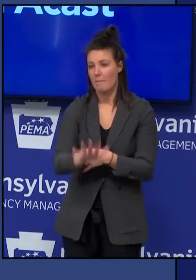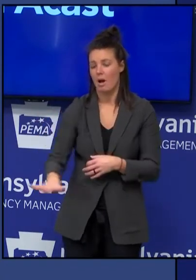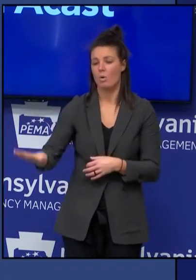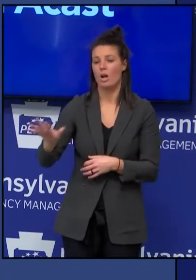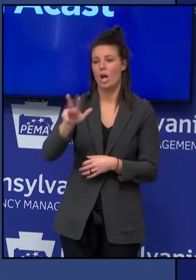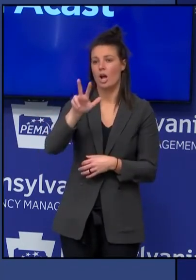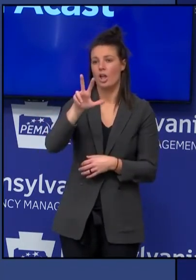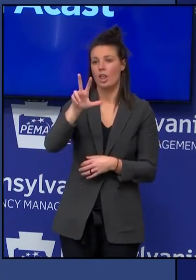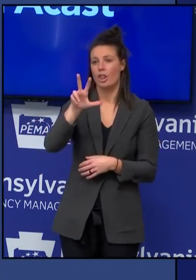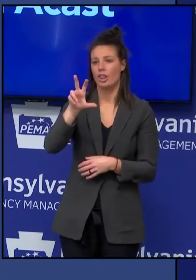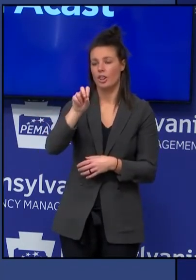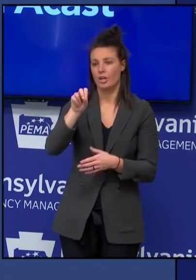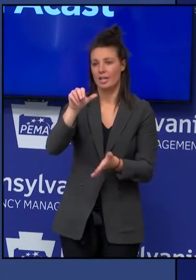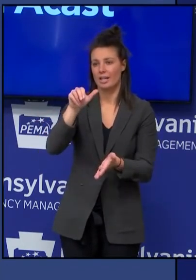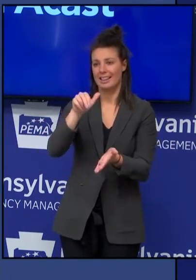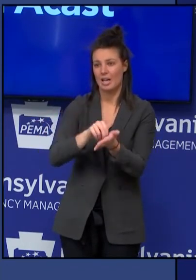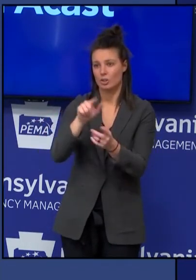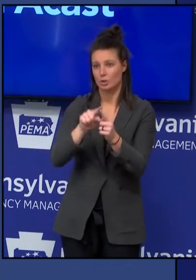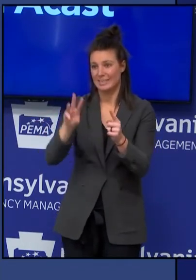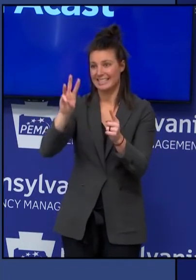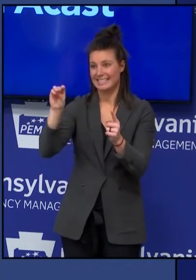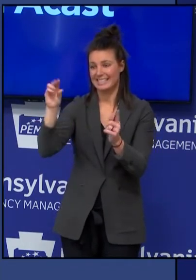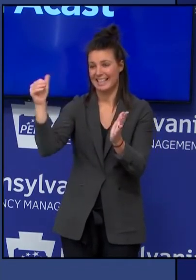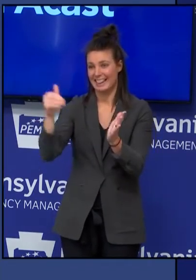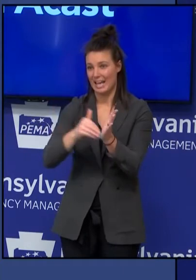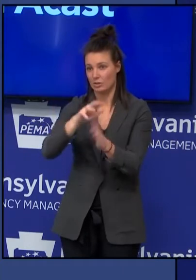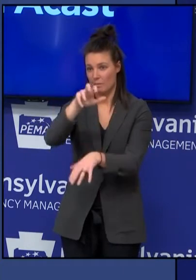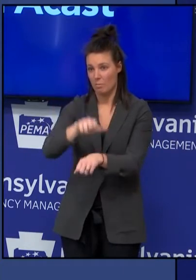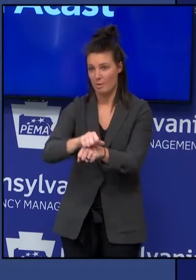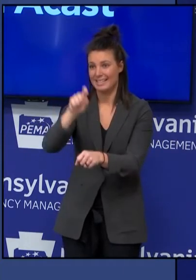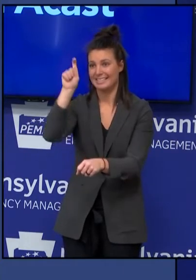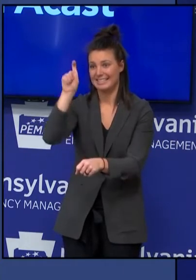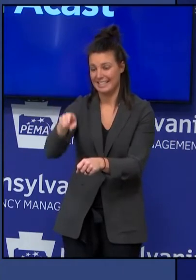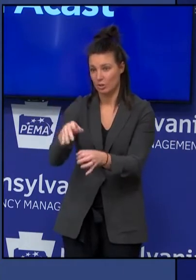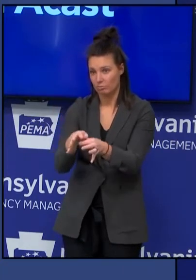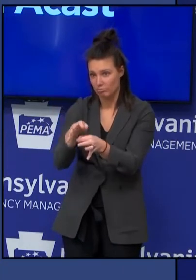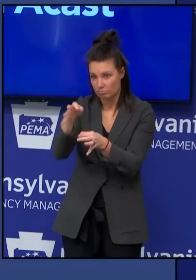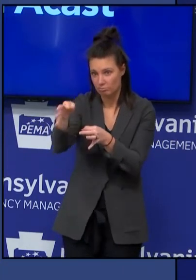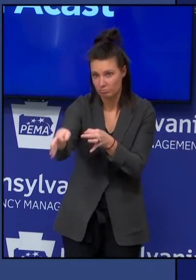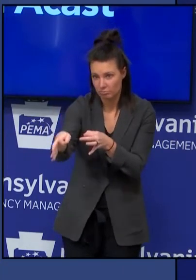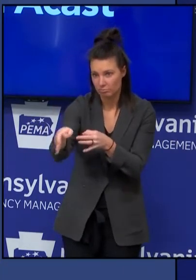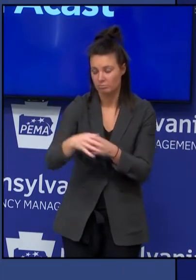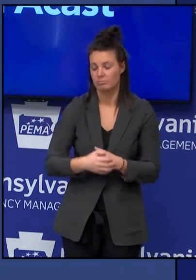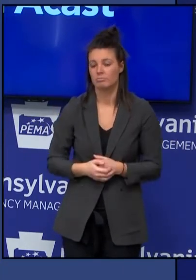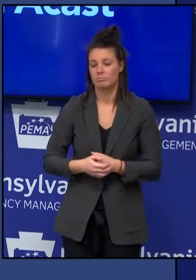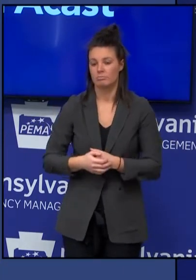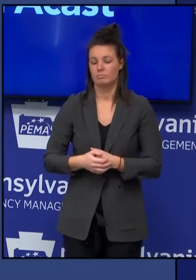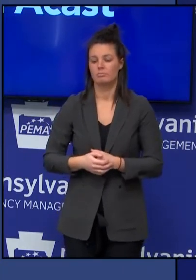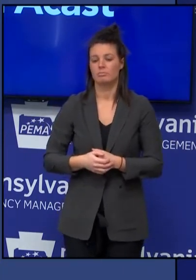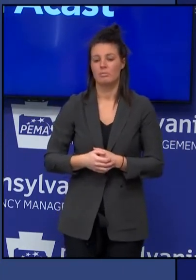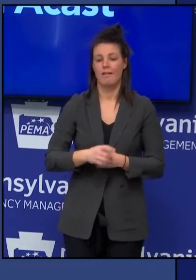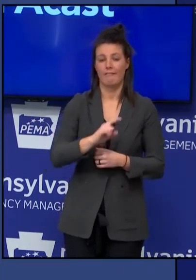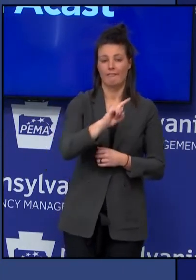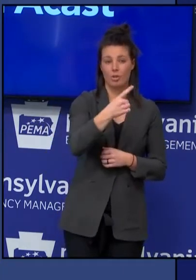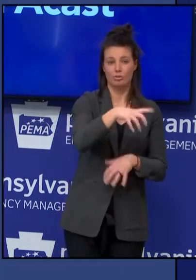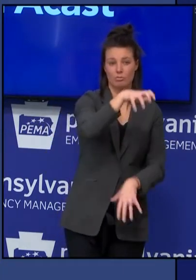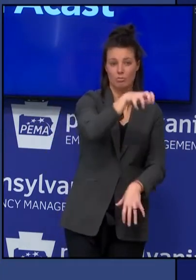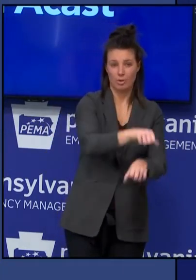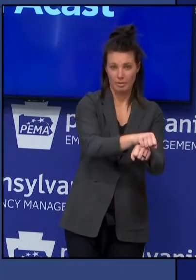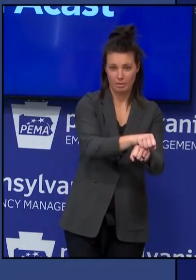30 to 60,000 appointments that could need to be rescheduled 1 or 2 weeks out. For first